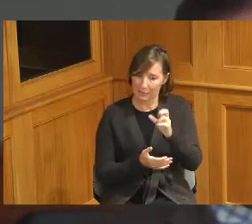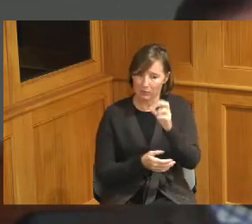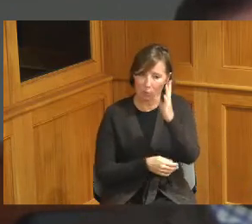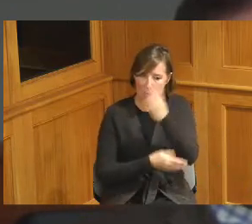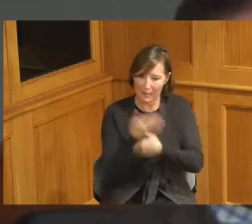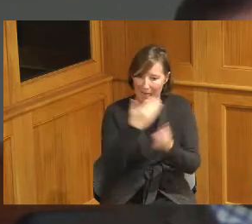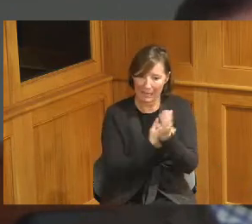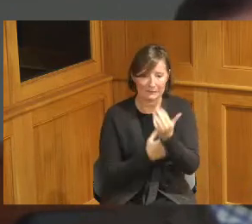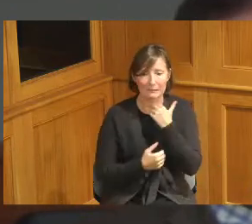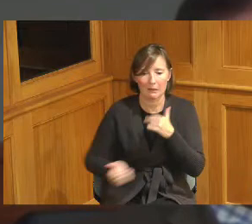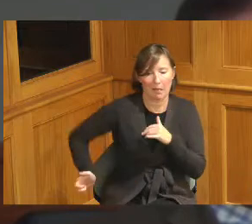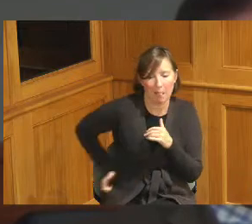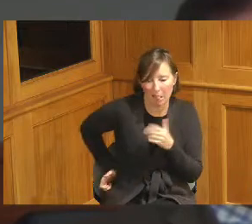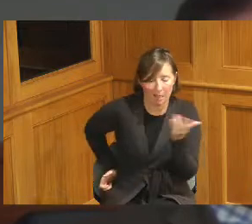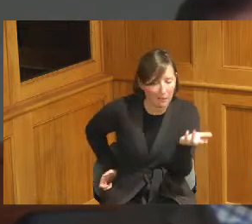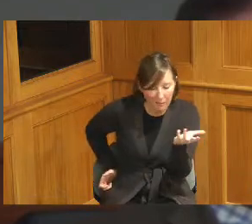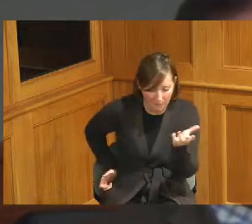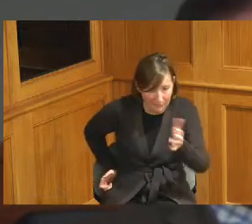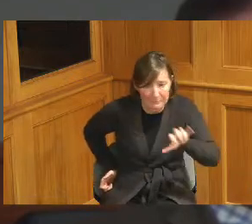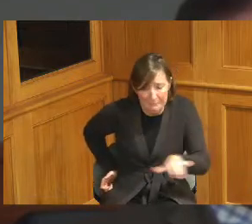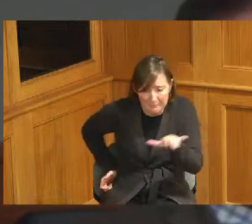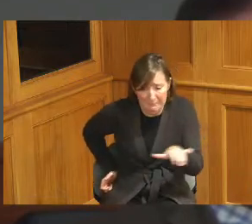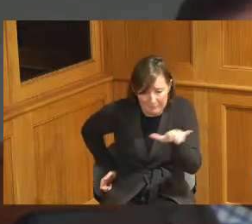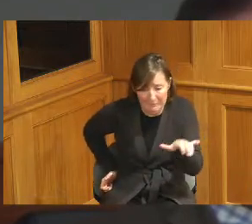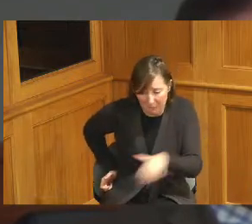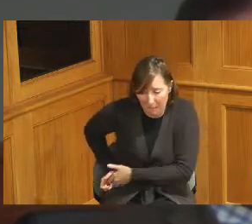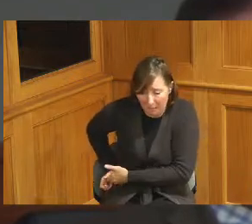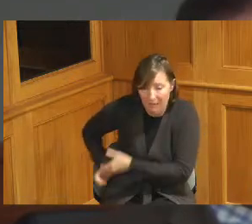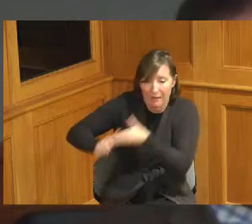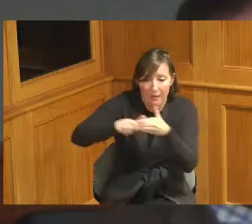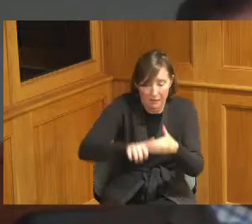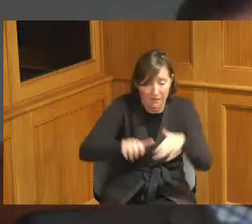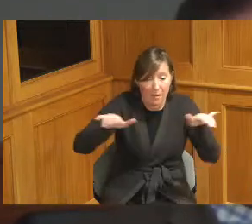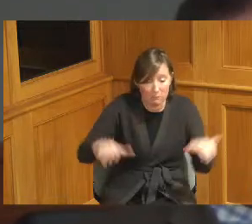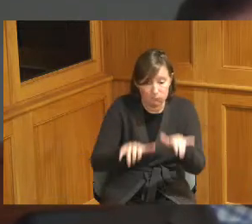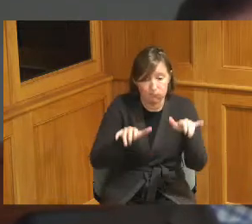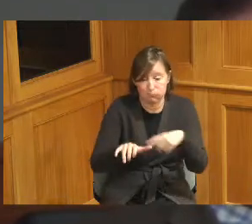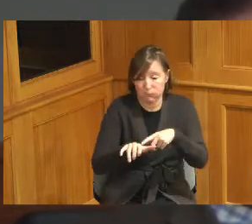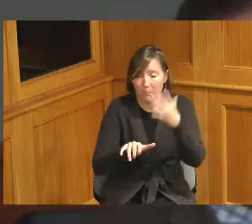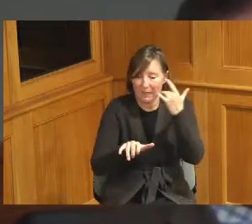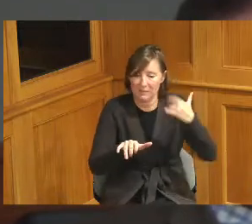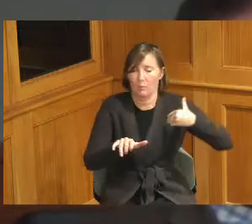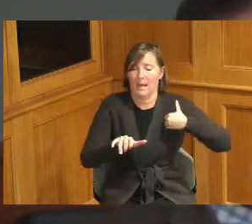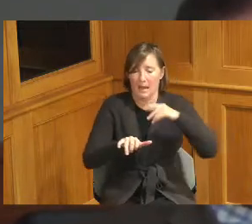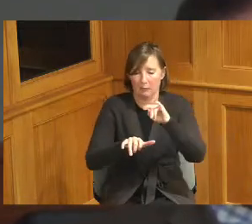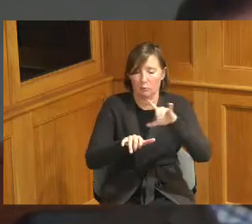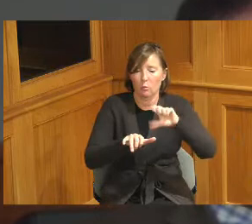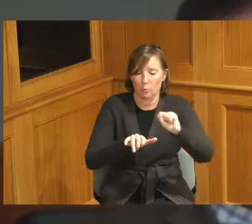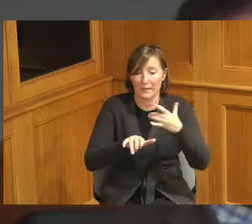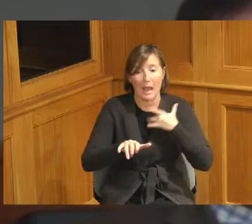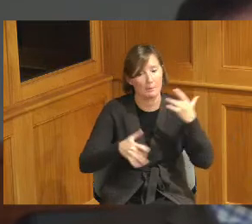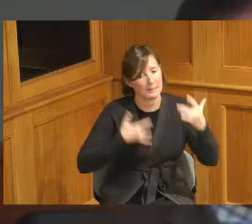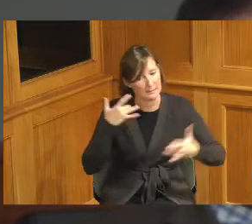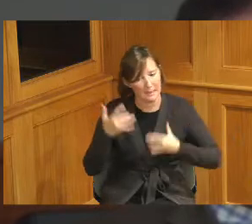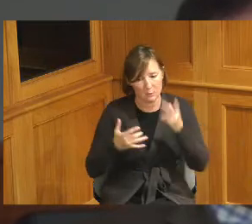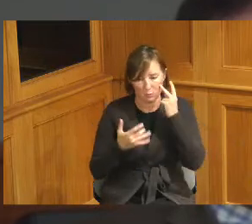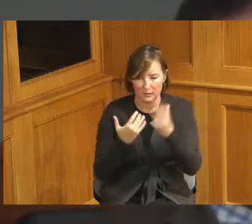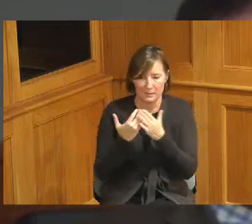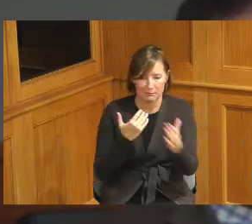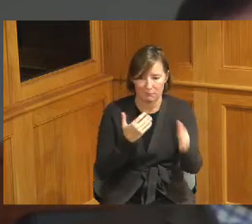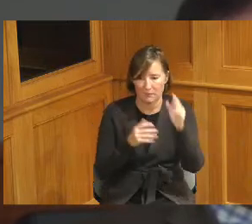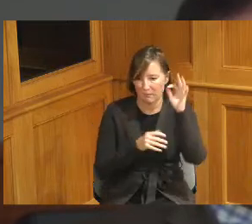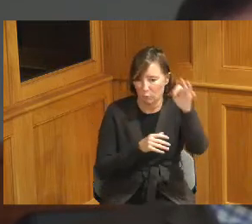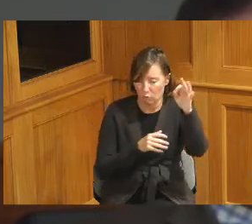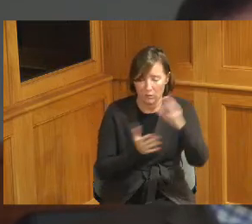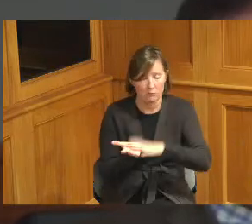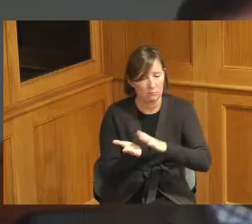right? Because that was with no tools. So now that we have these tools, really excited to see where we go from here. So I want to thank the board, but wanted to give kudos to Robert for